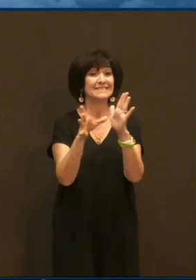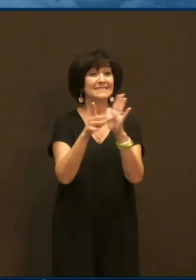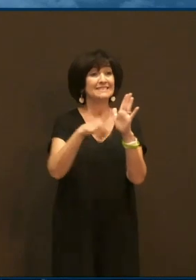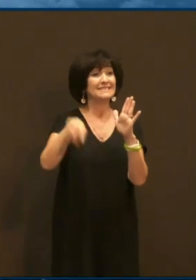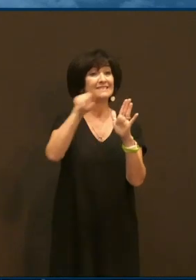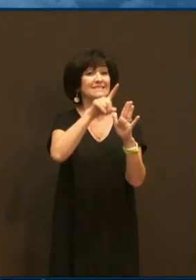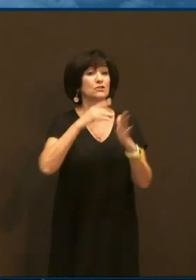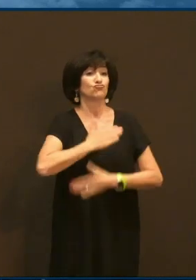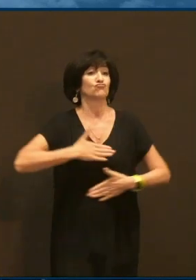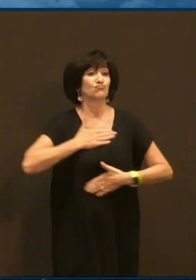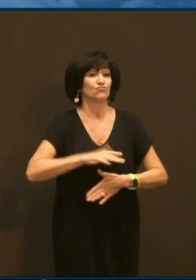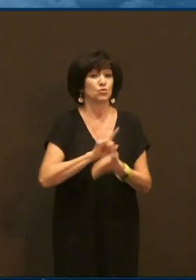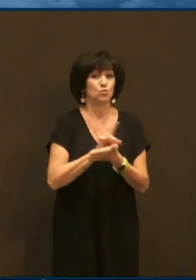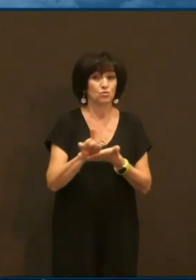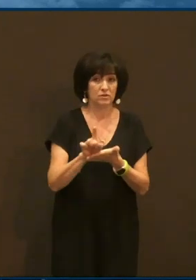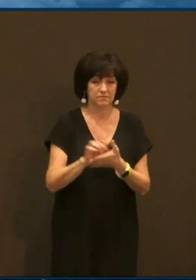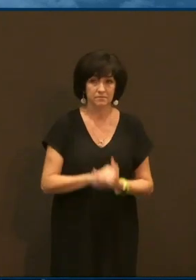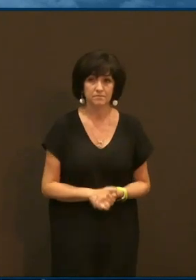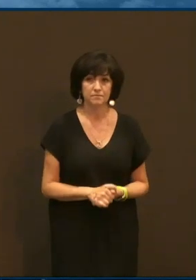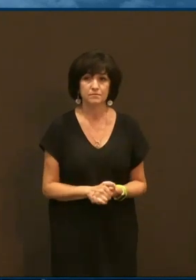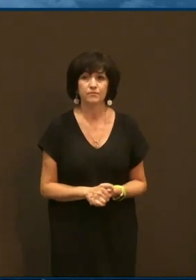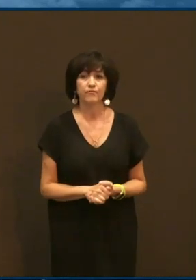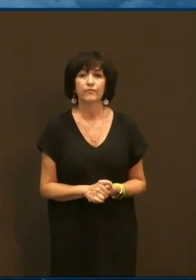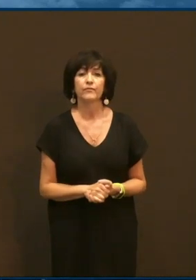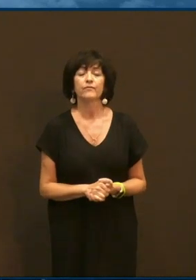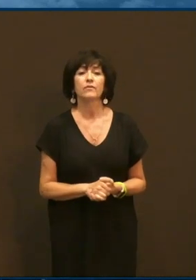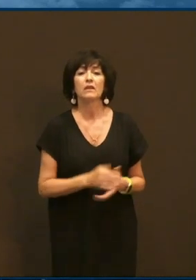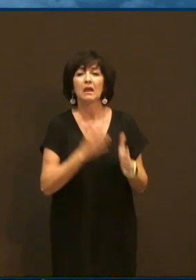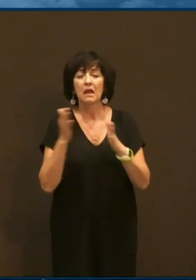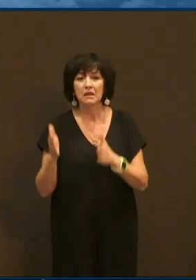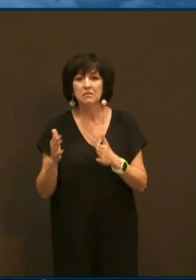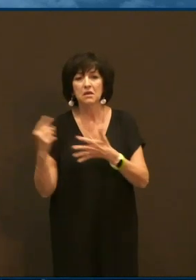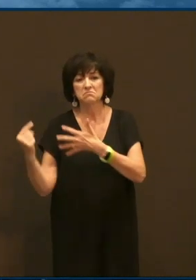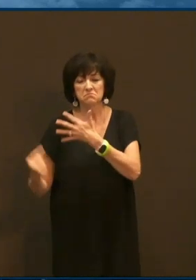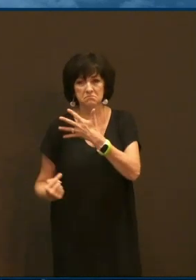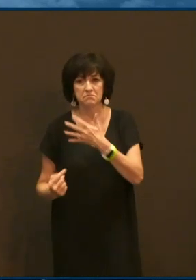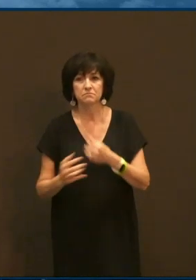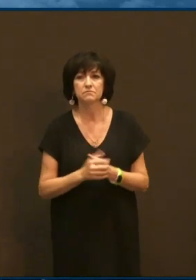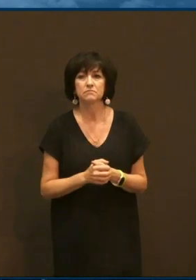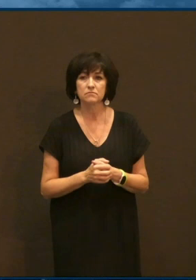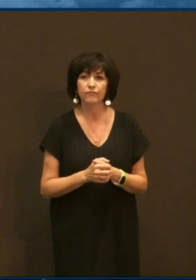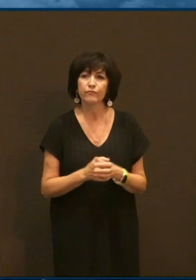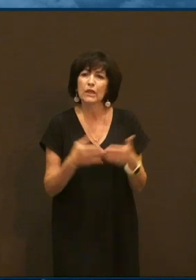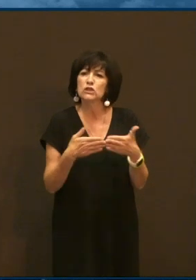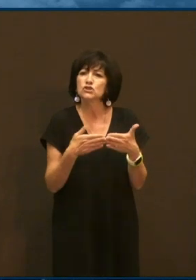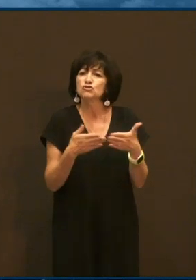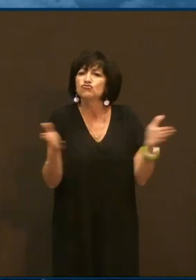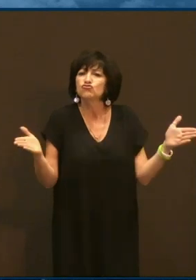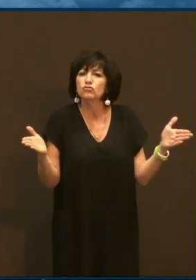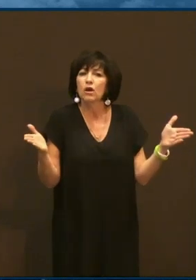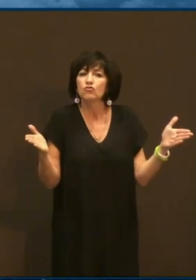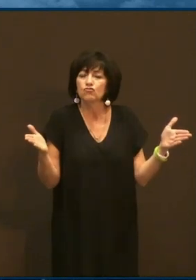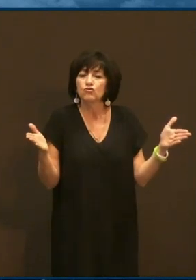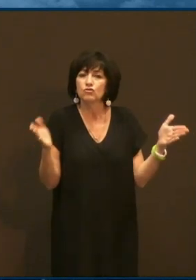Week. So, general principles, this isn't new news, but as Governor Carney was